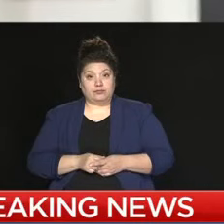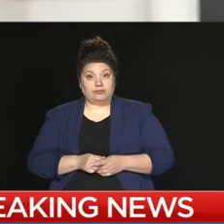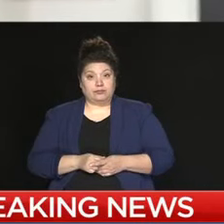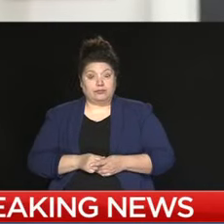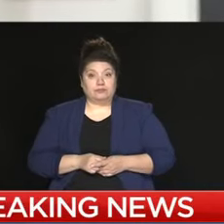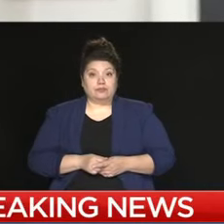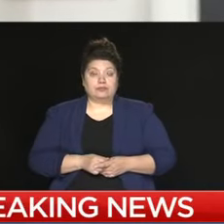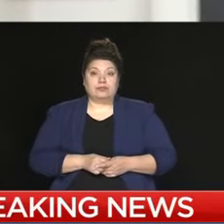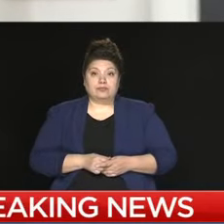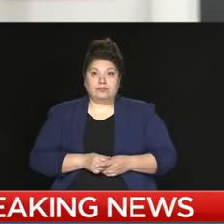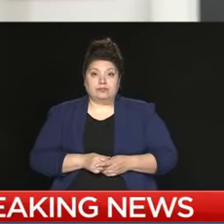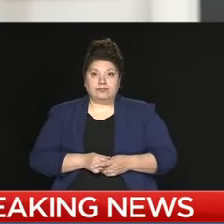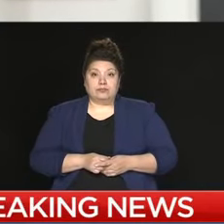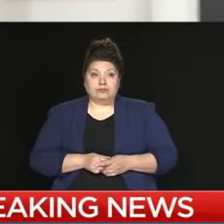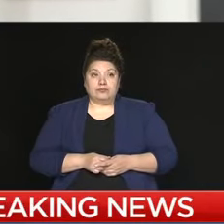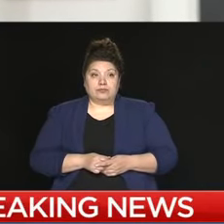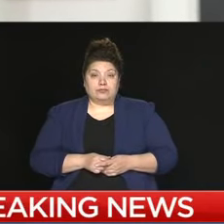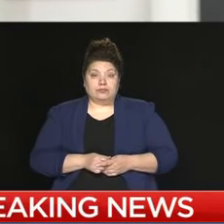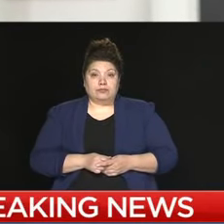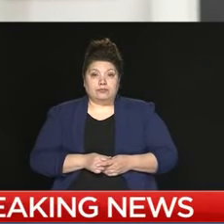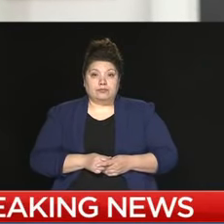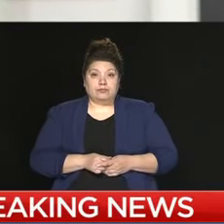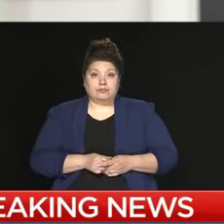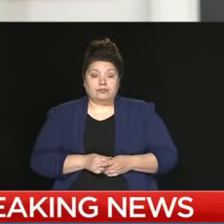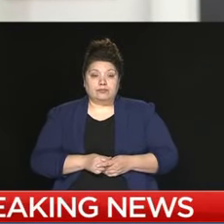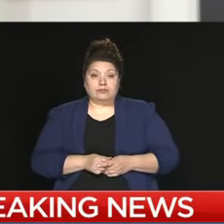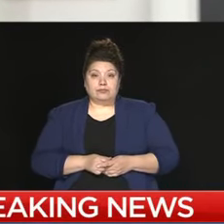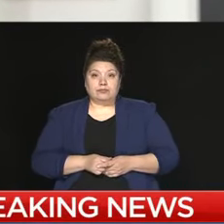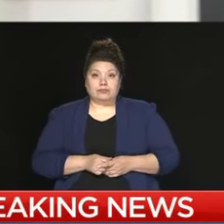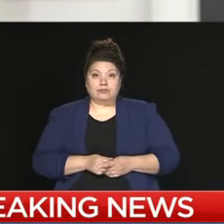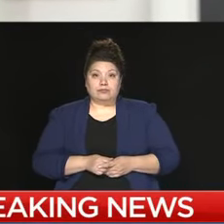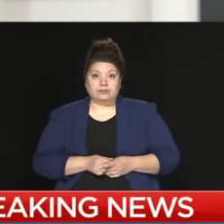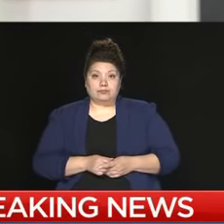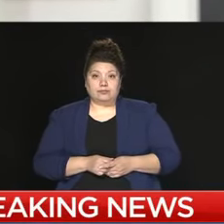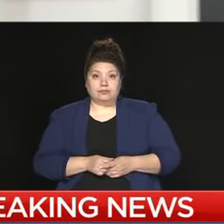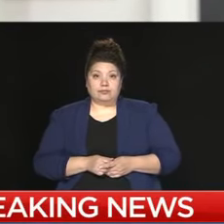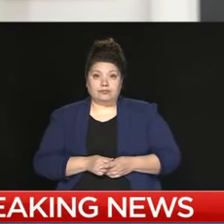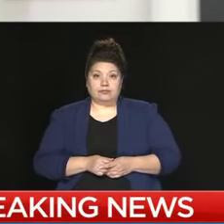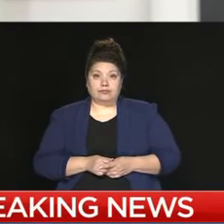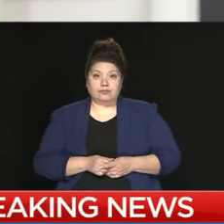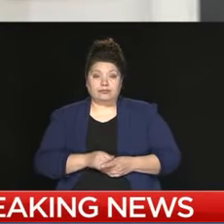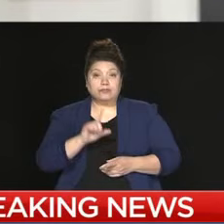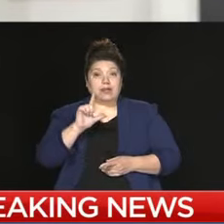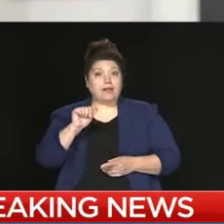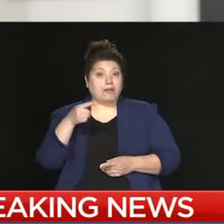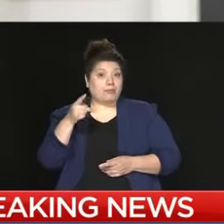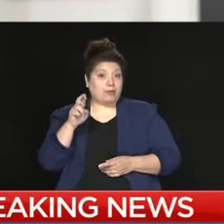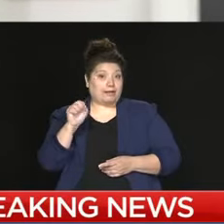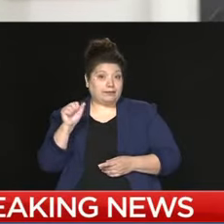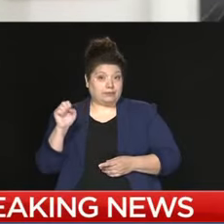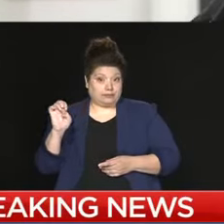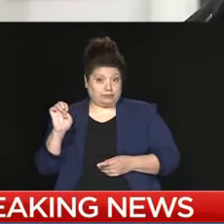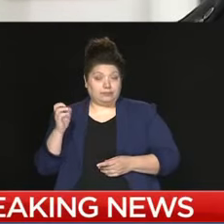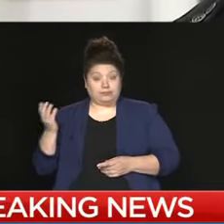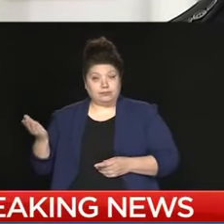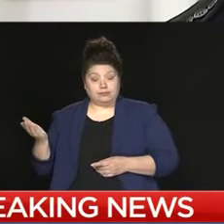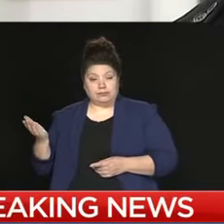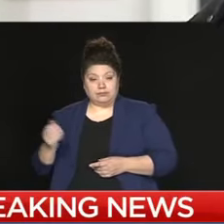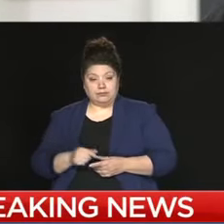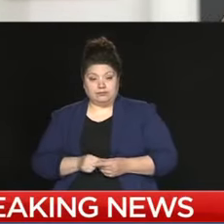you. Merci. Prochaine question, Catherine Lévesque, La Presse canadienne. À vous. Catherine Lévesque, Canadian Press.